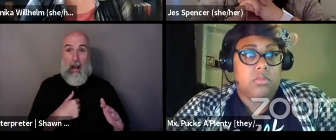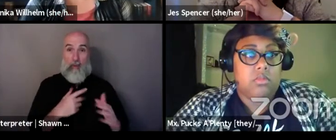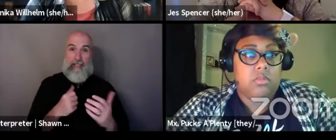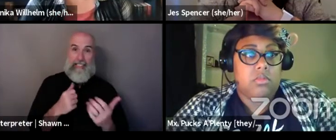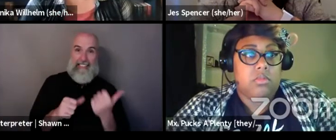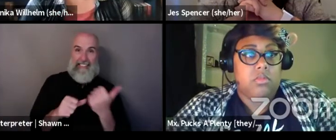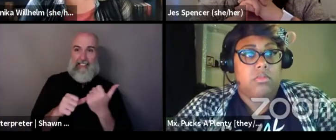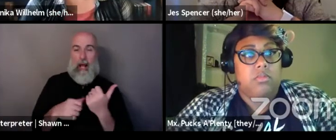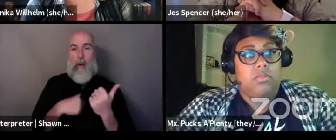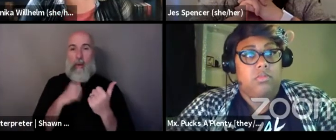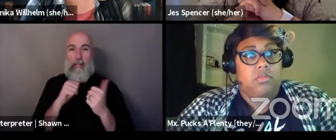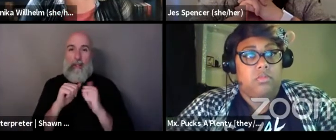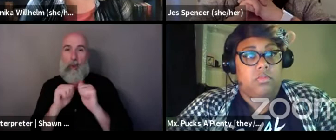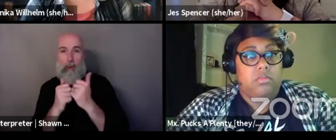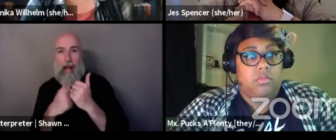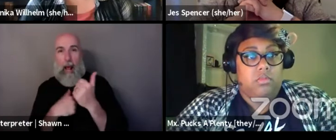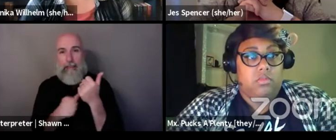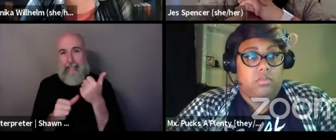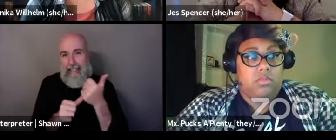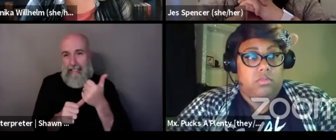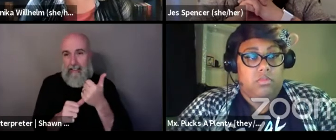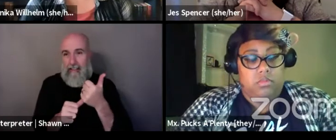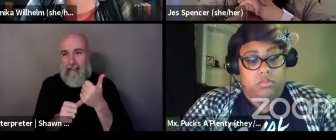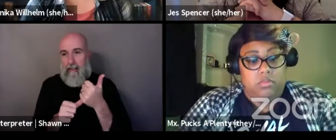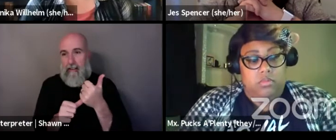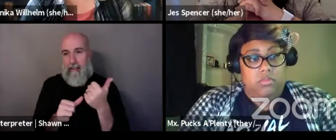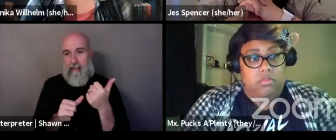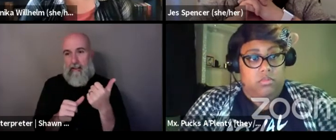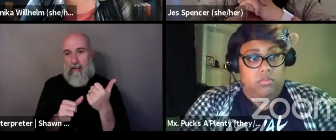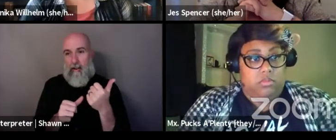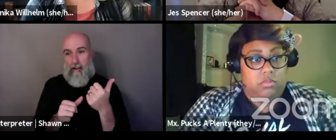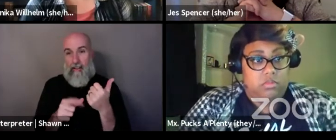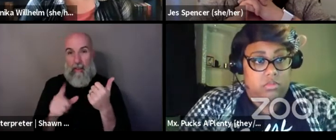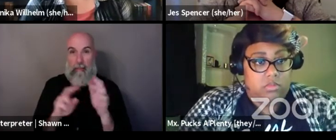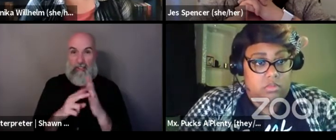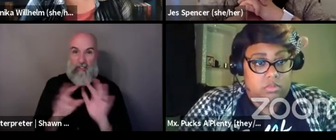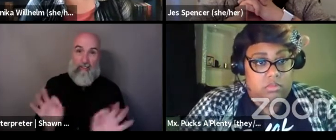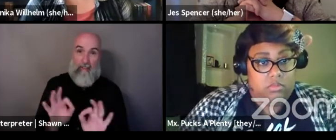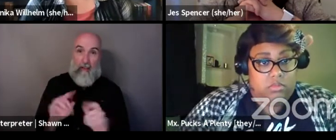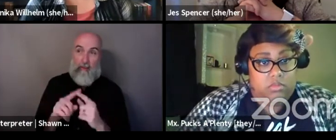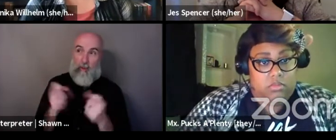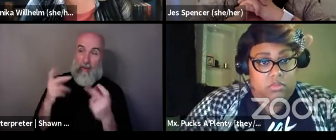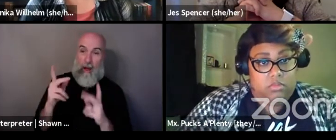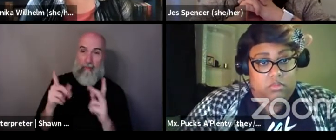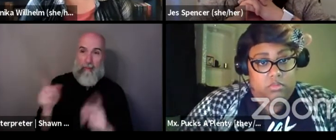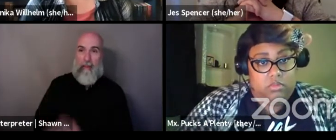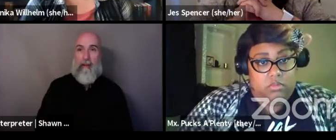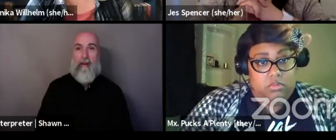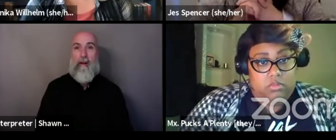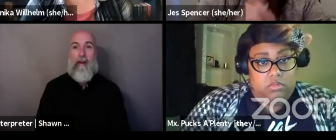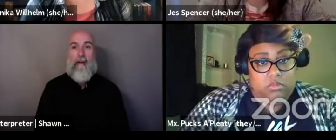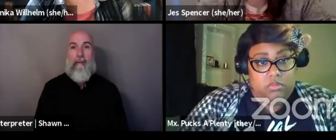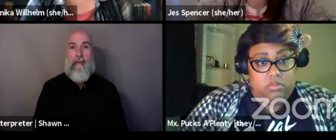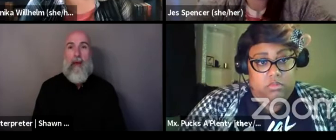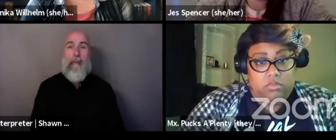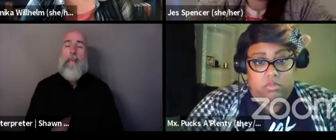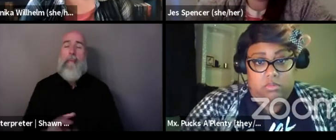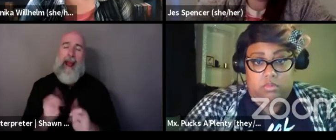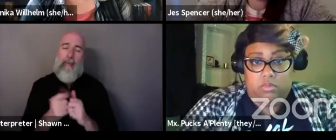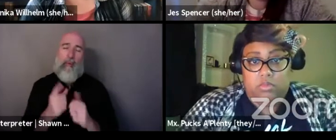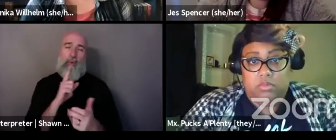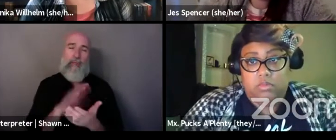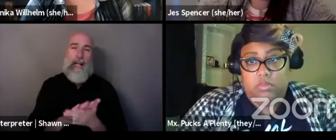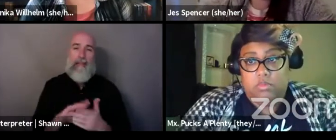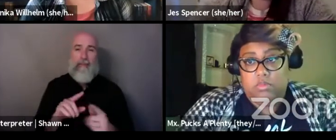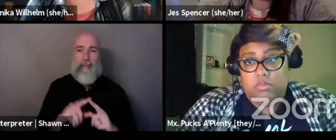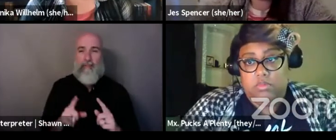I wasn't an associate, I was an assistant, which means that you're nothing to a lot of people. Everyone was very nice to me, but, like, you